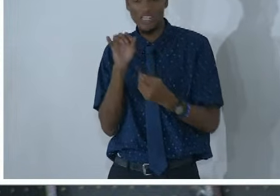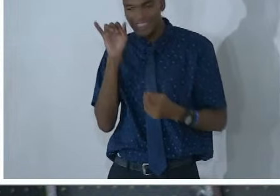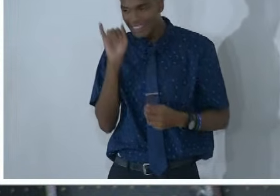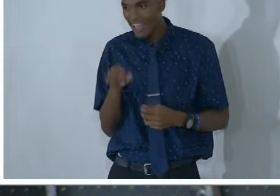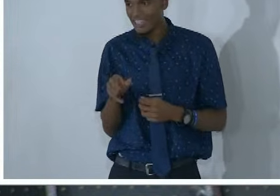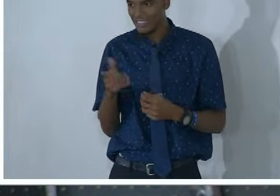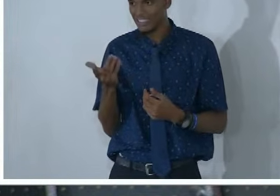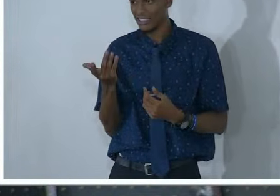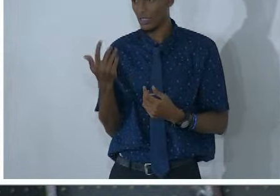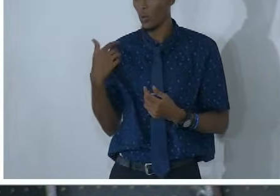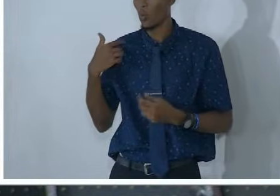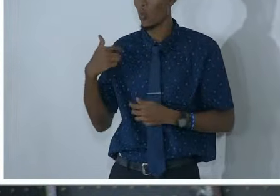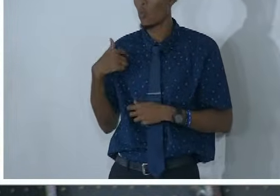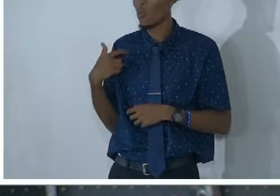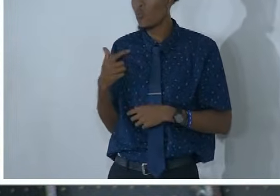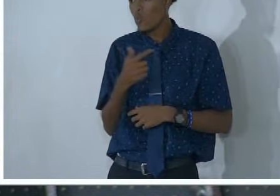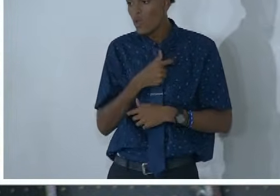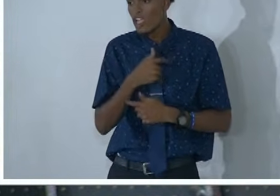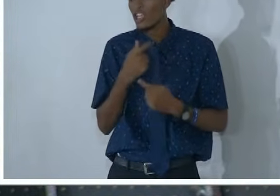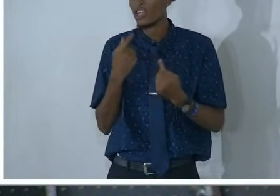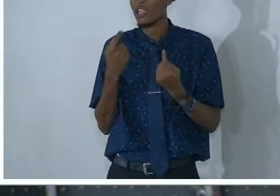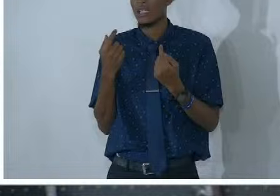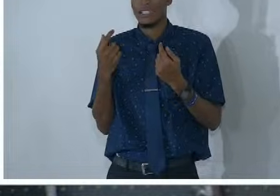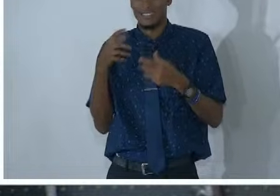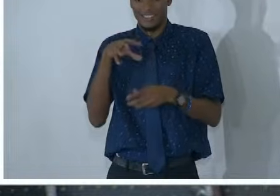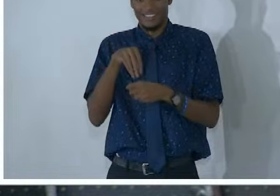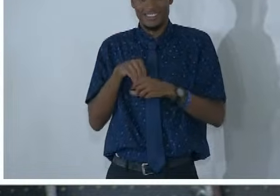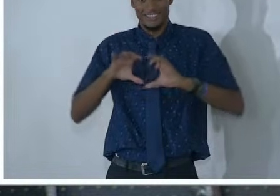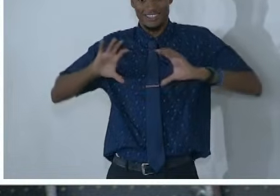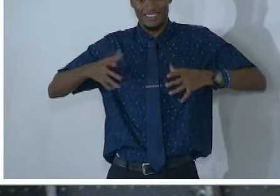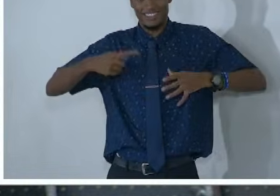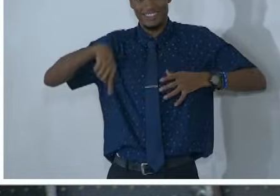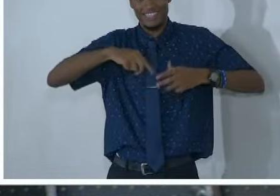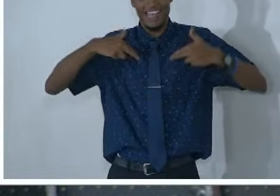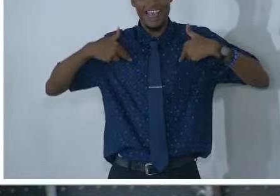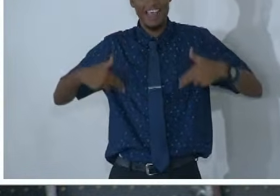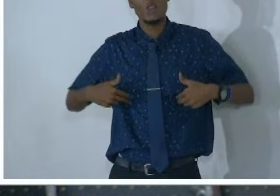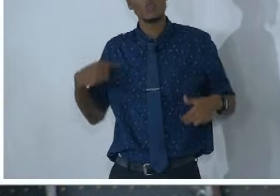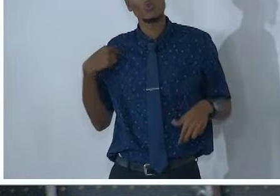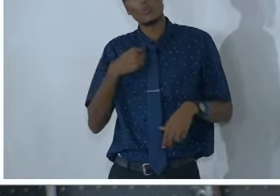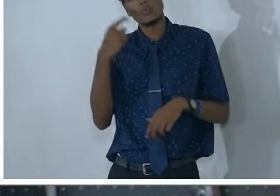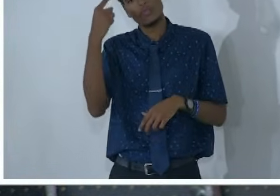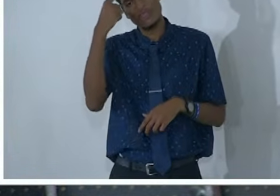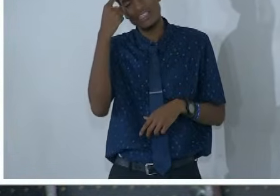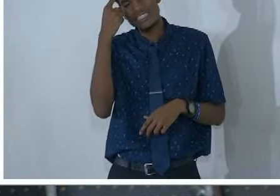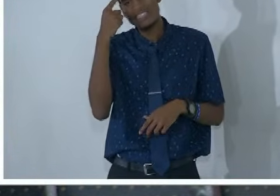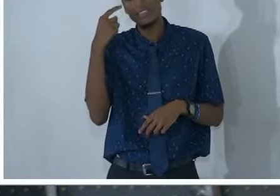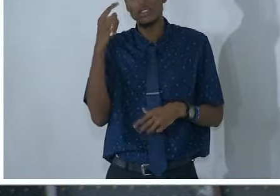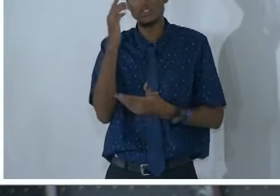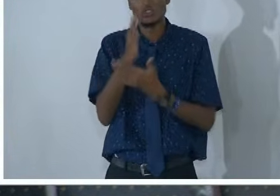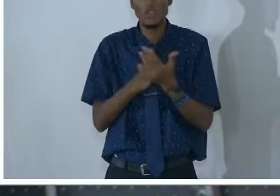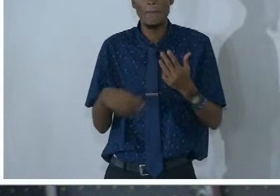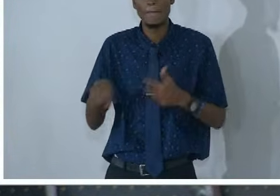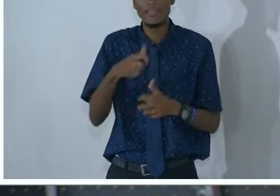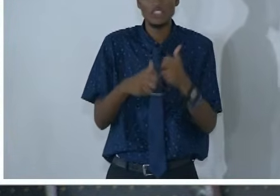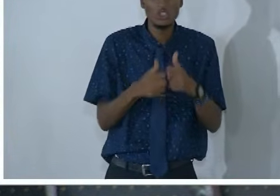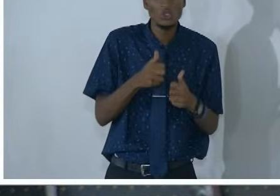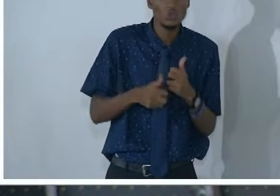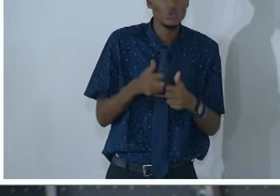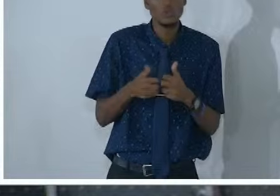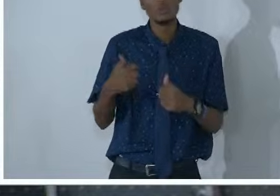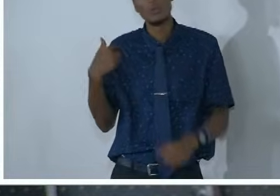think we in health tend to address some of these issues purely from a health